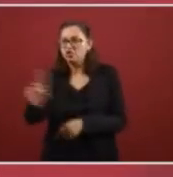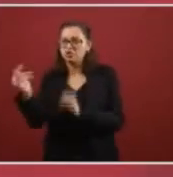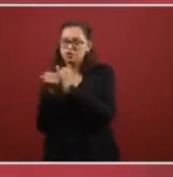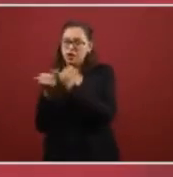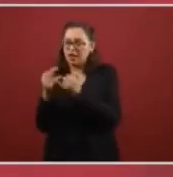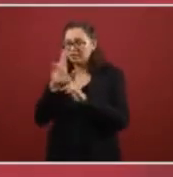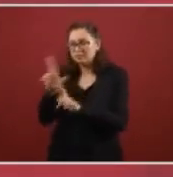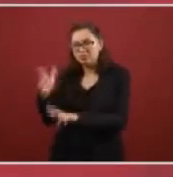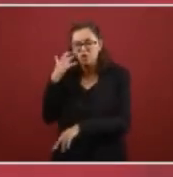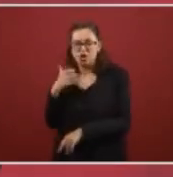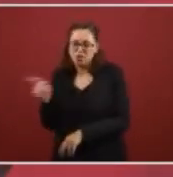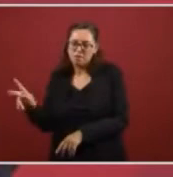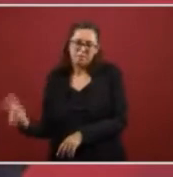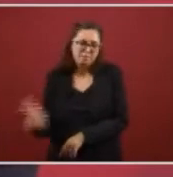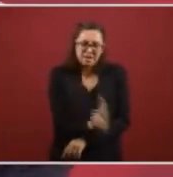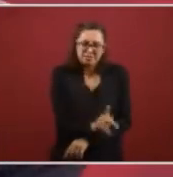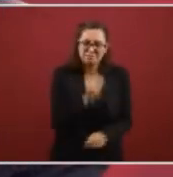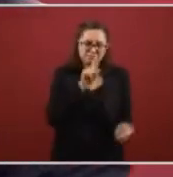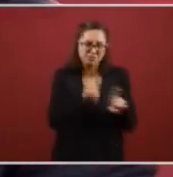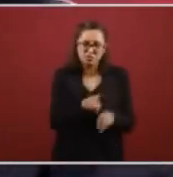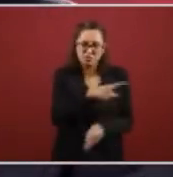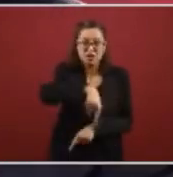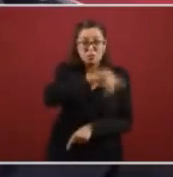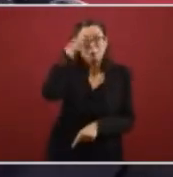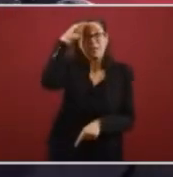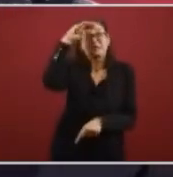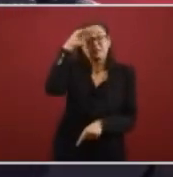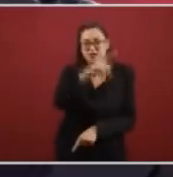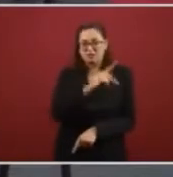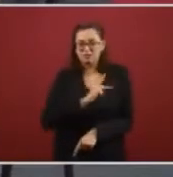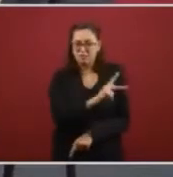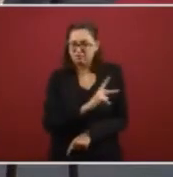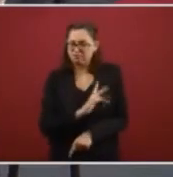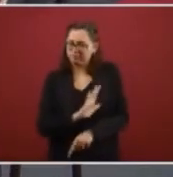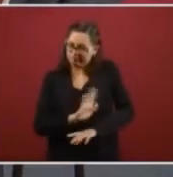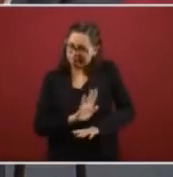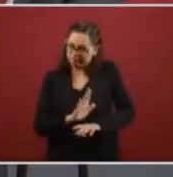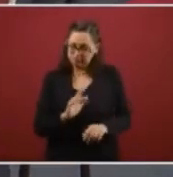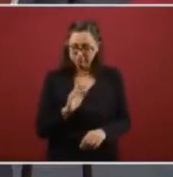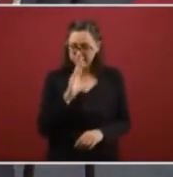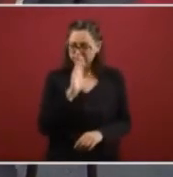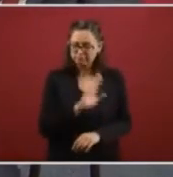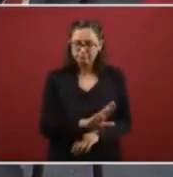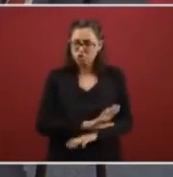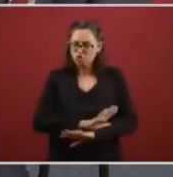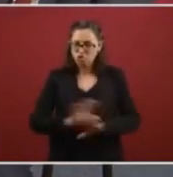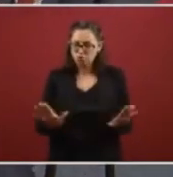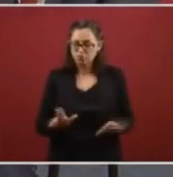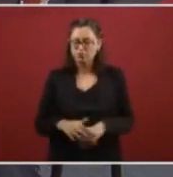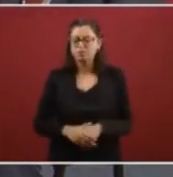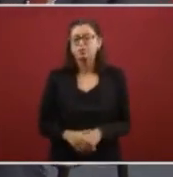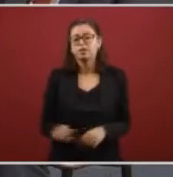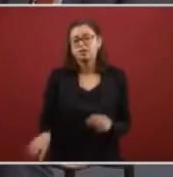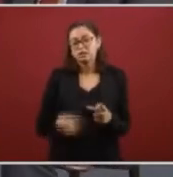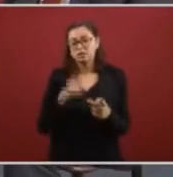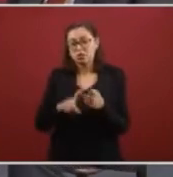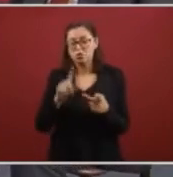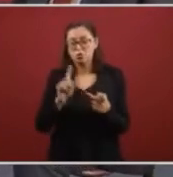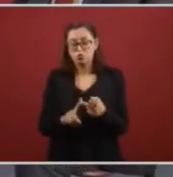club. And the second thing is that he wants them to know